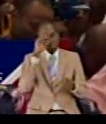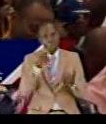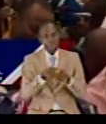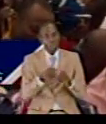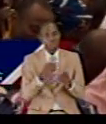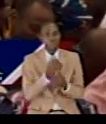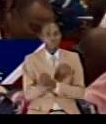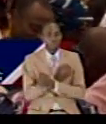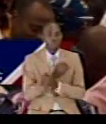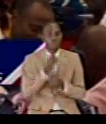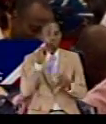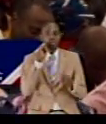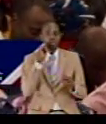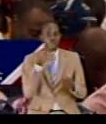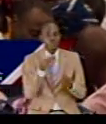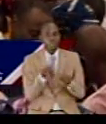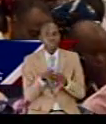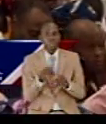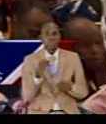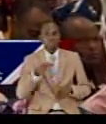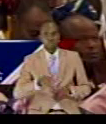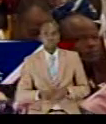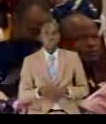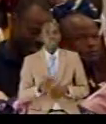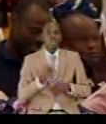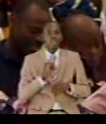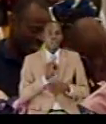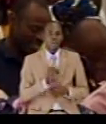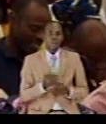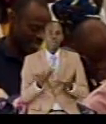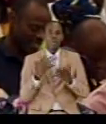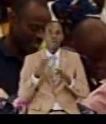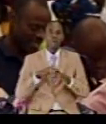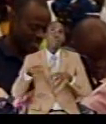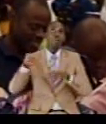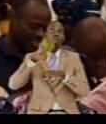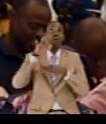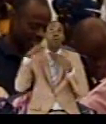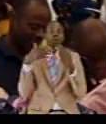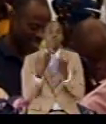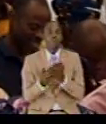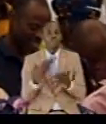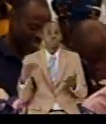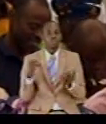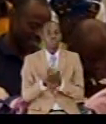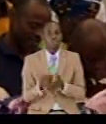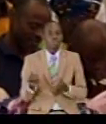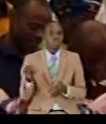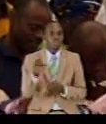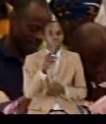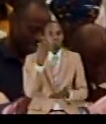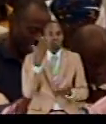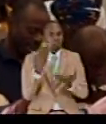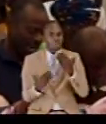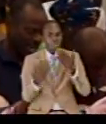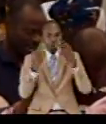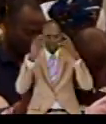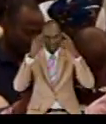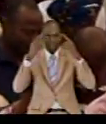beloved child, beloved, I wish above all things that thou mayest prosper.